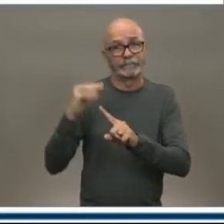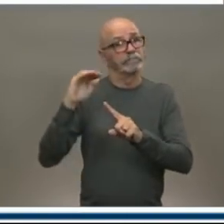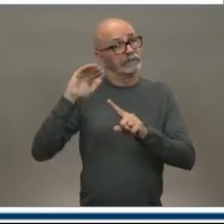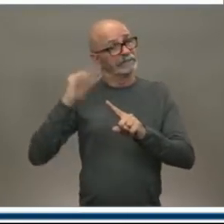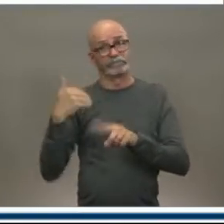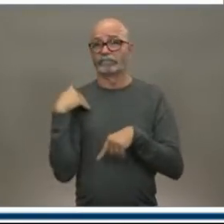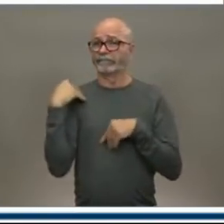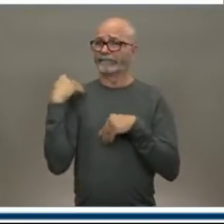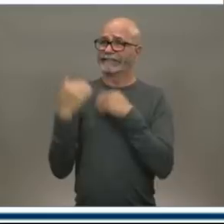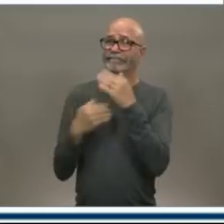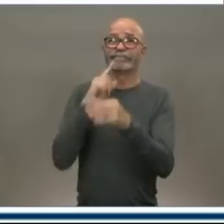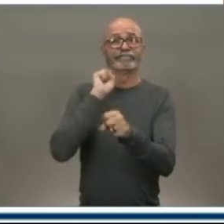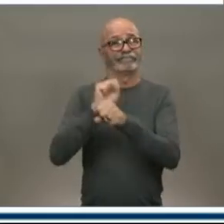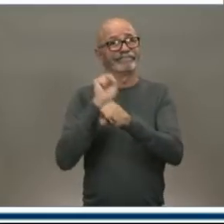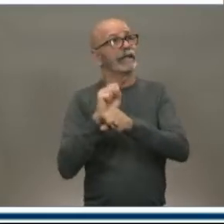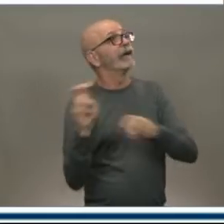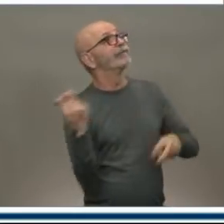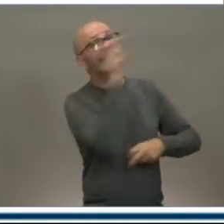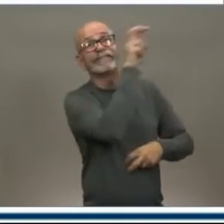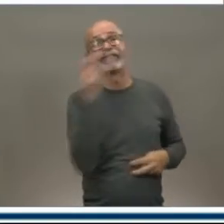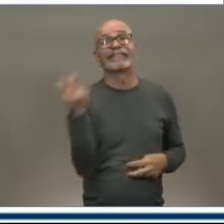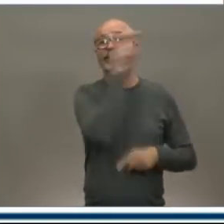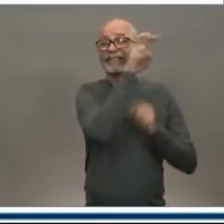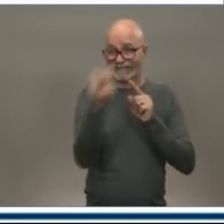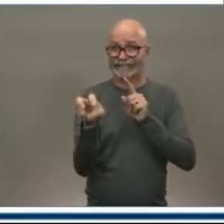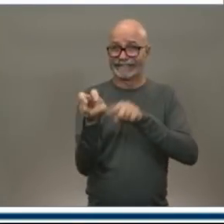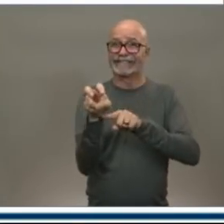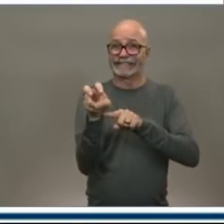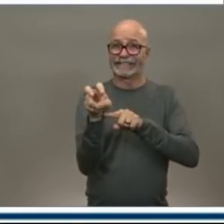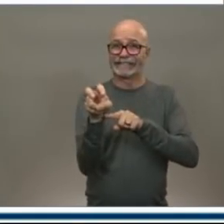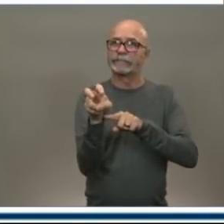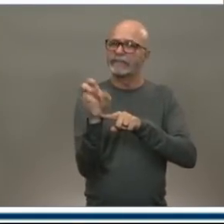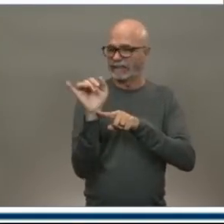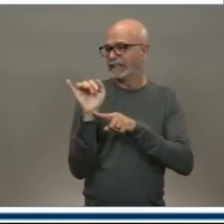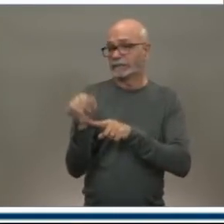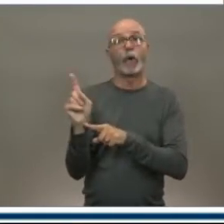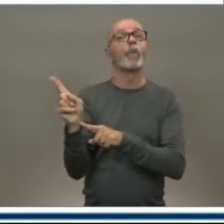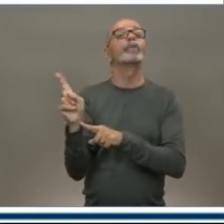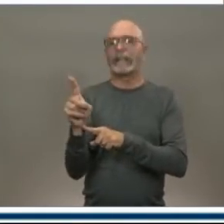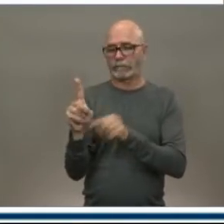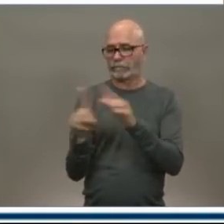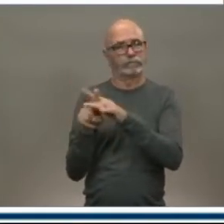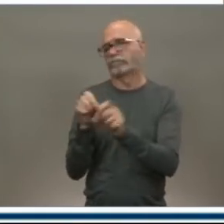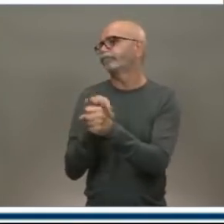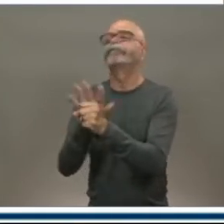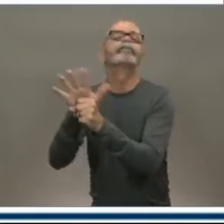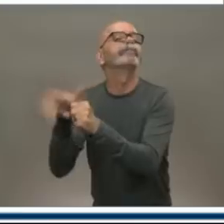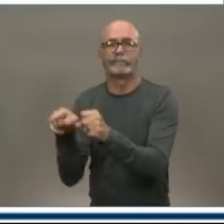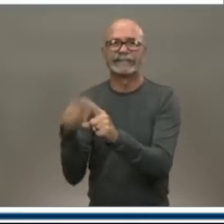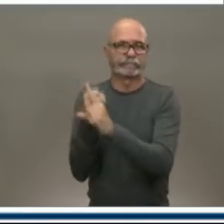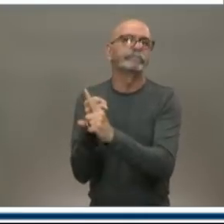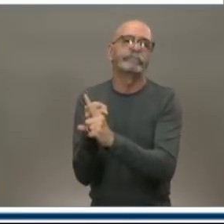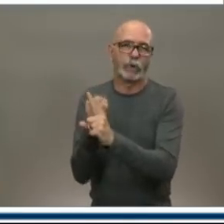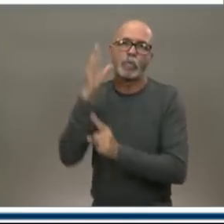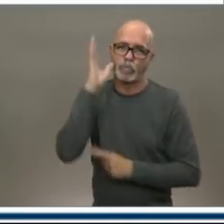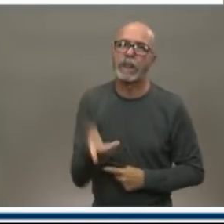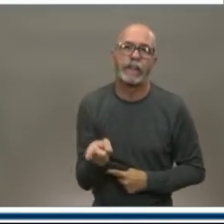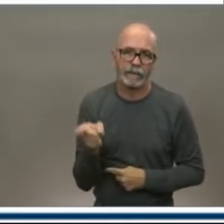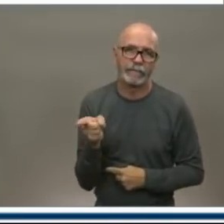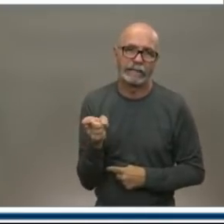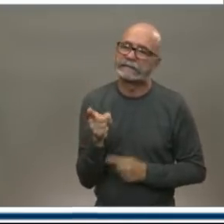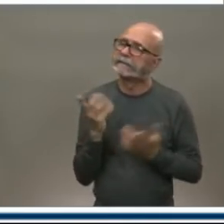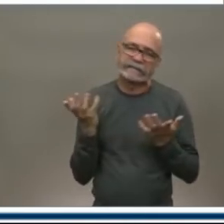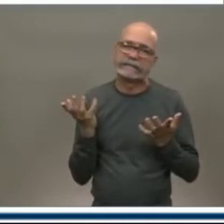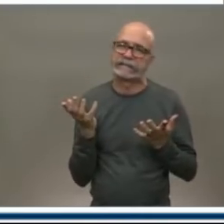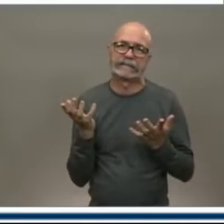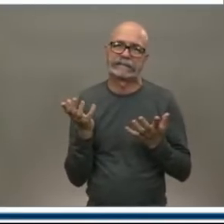to travel outside of the Atlantic bubble, or people who were expected to potentially be positive because they had lived in the